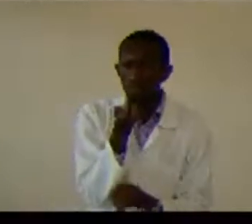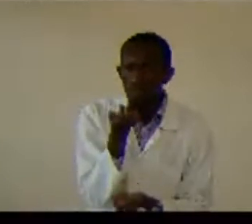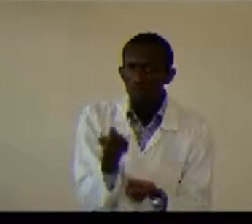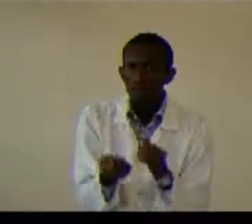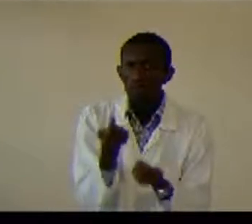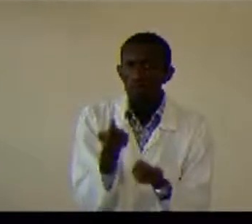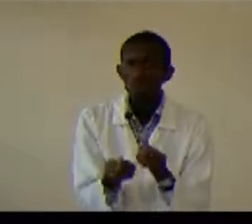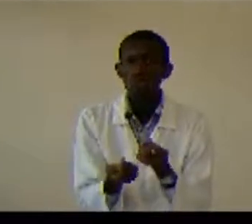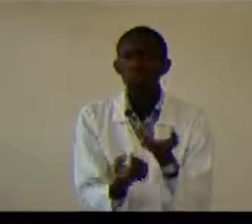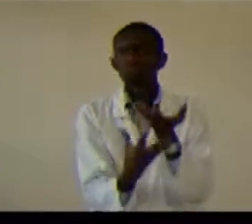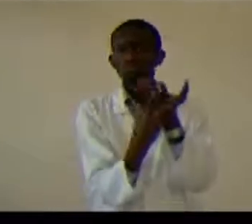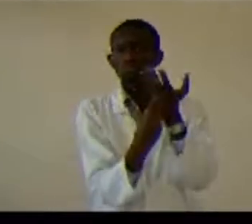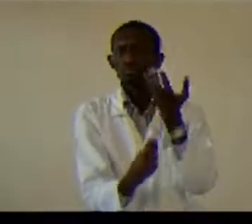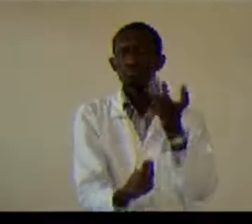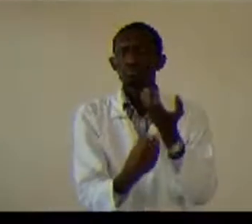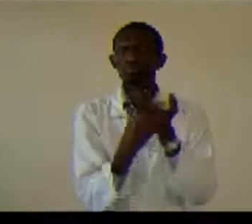absorbed